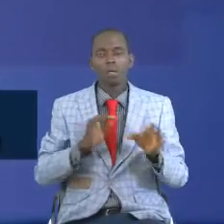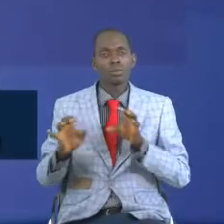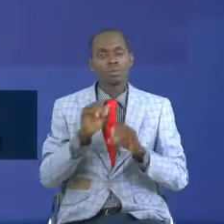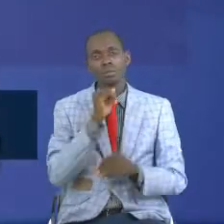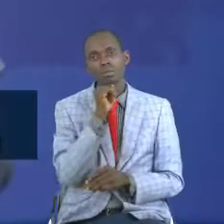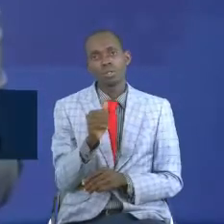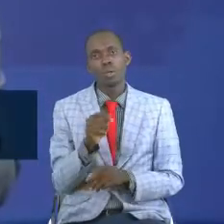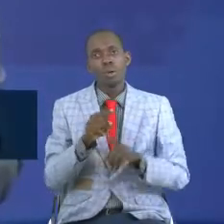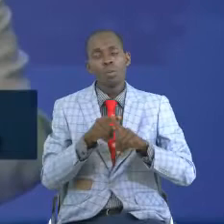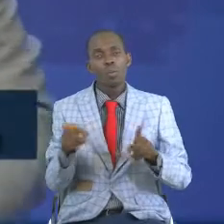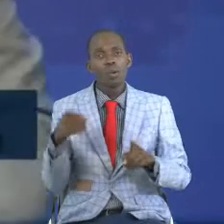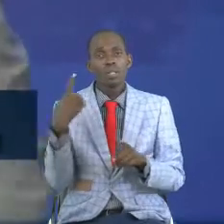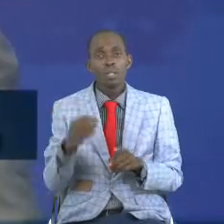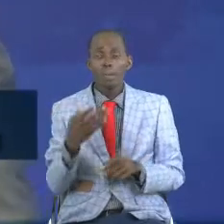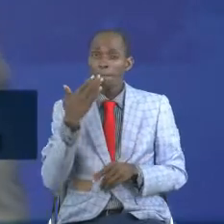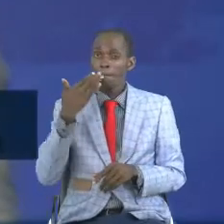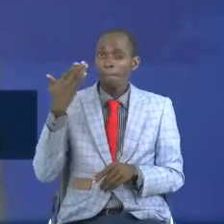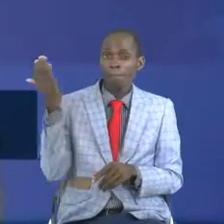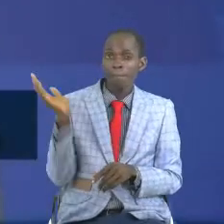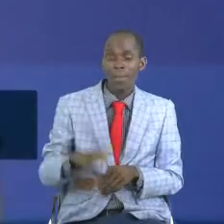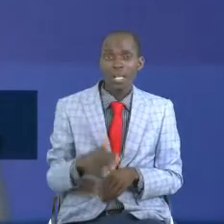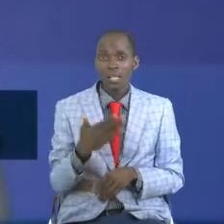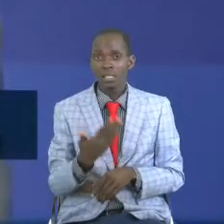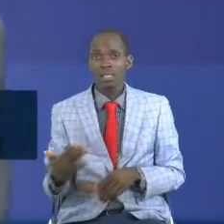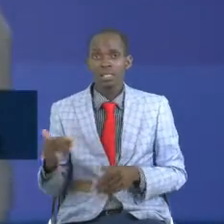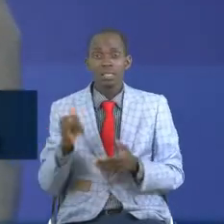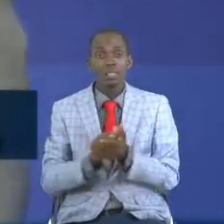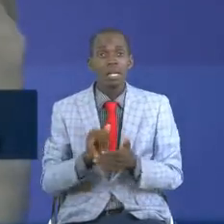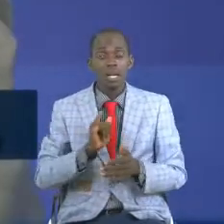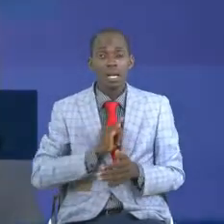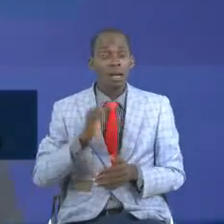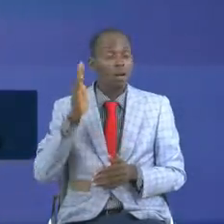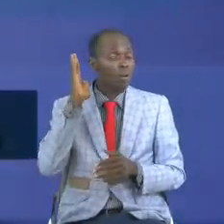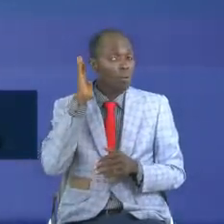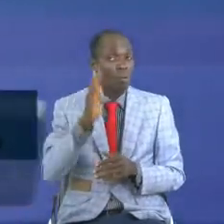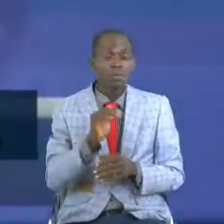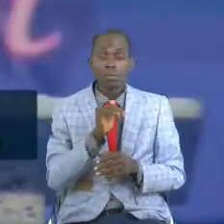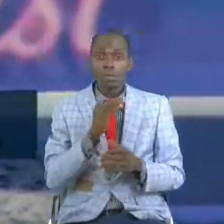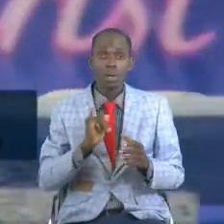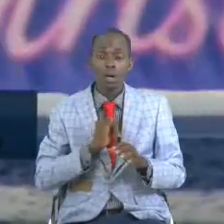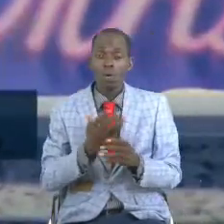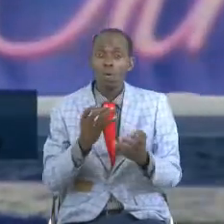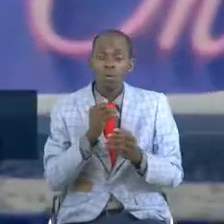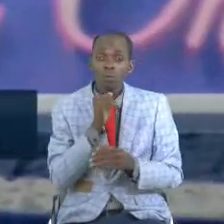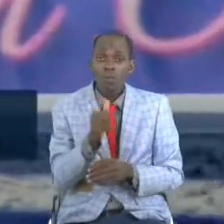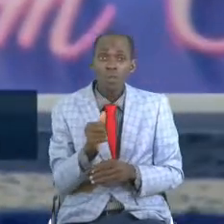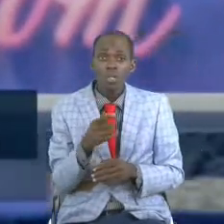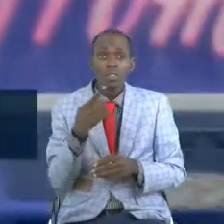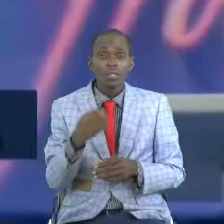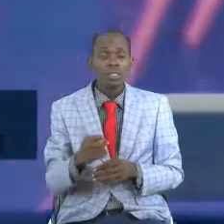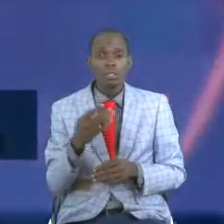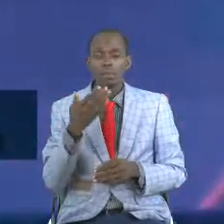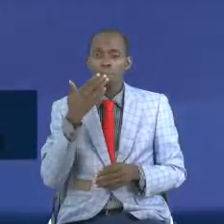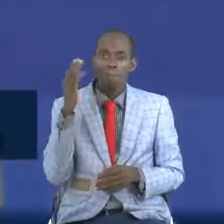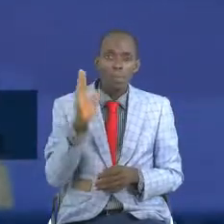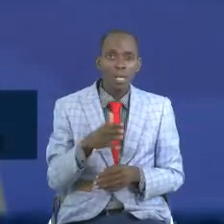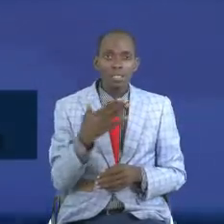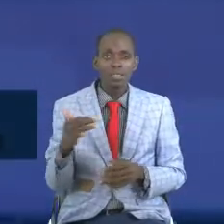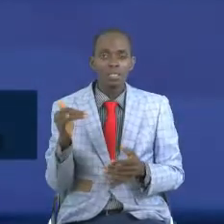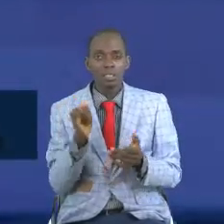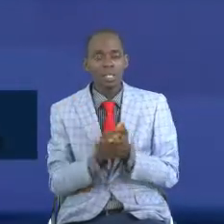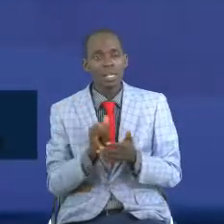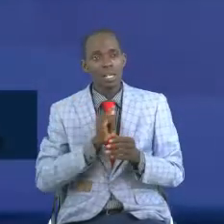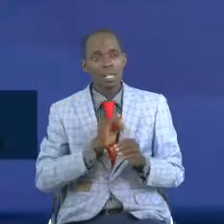the evil which I would not, the evil that I say to other people, teach other